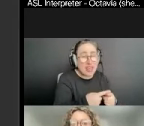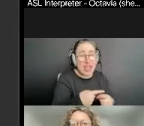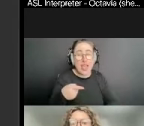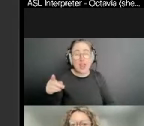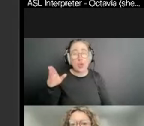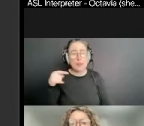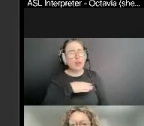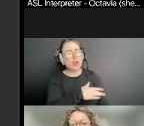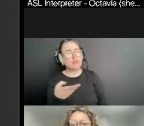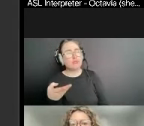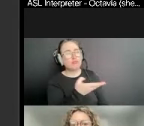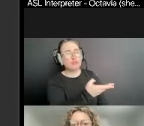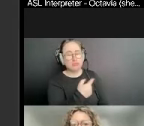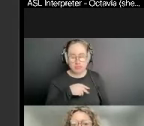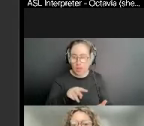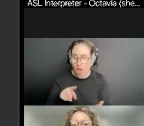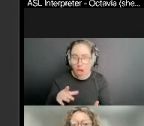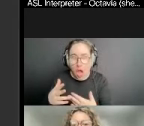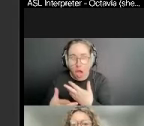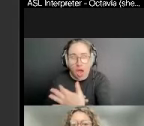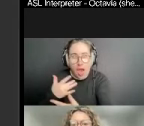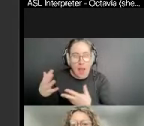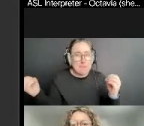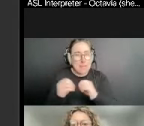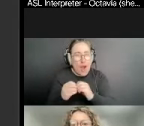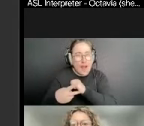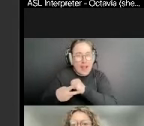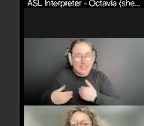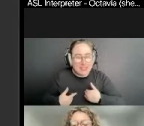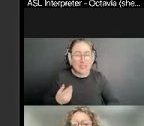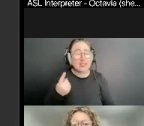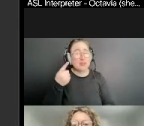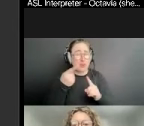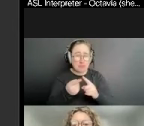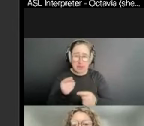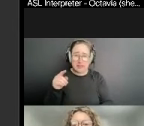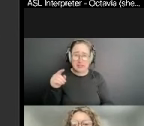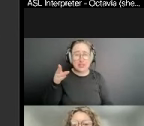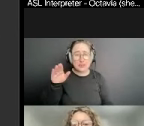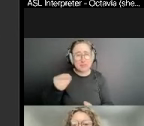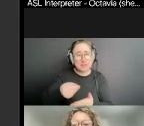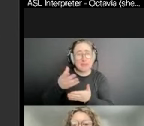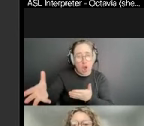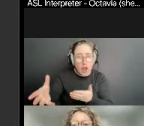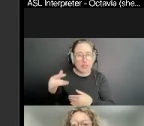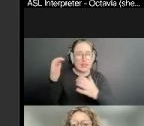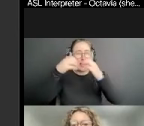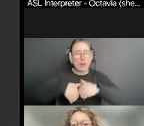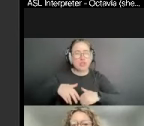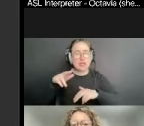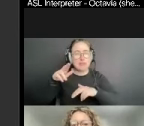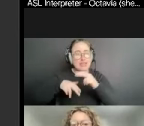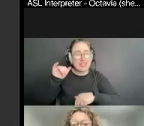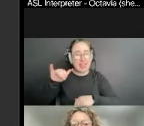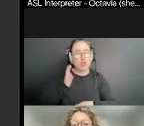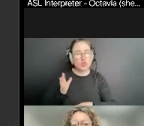his archive, which is, you know, at one point Hubert bought the dilapidated building that housed the old TV station in